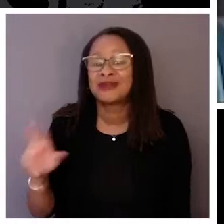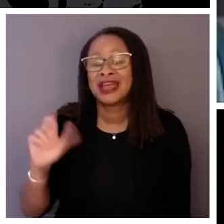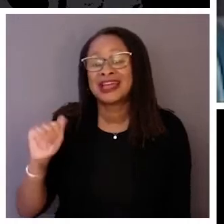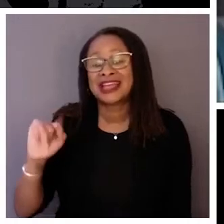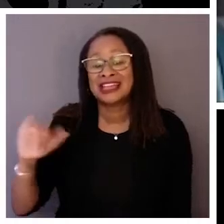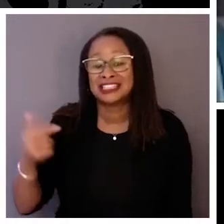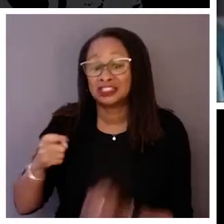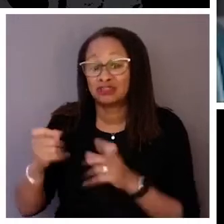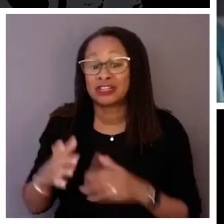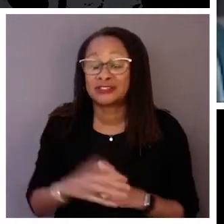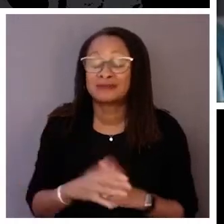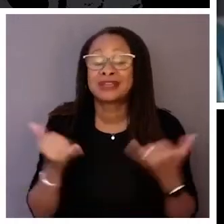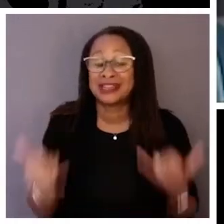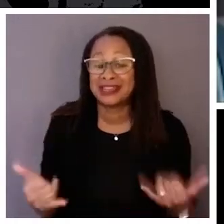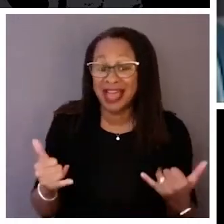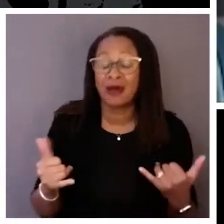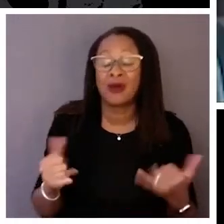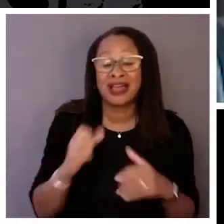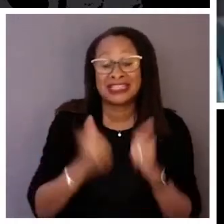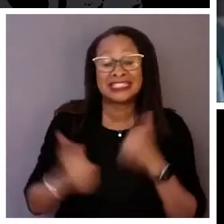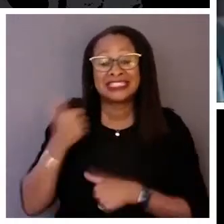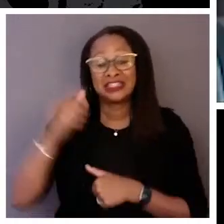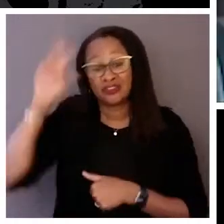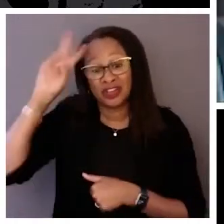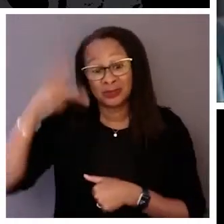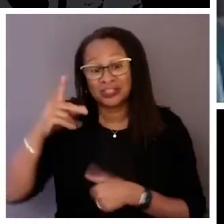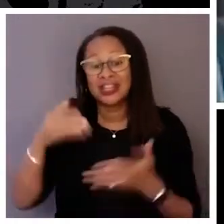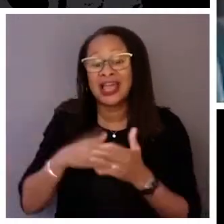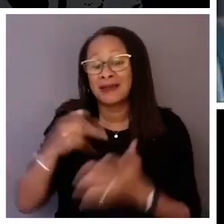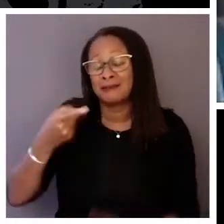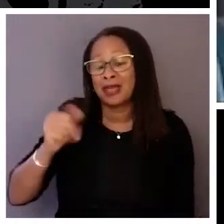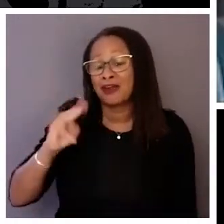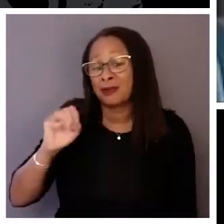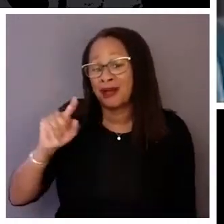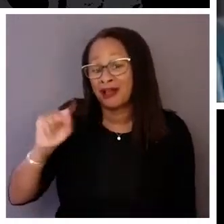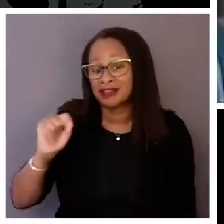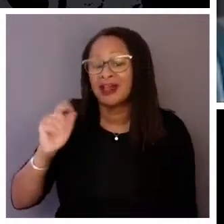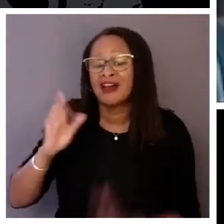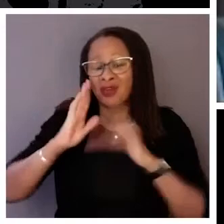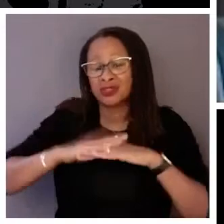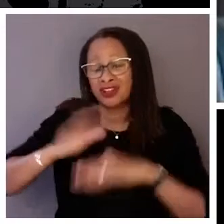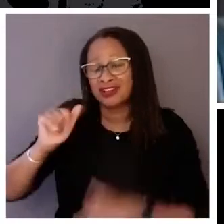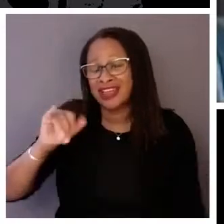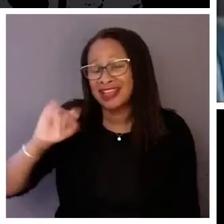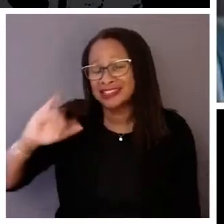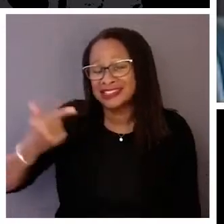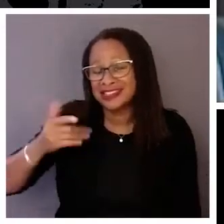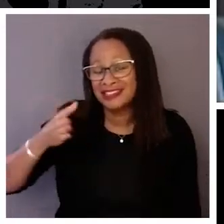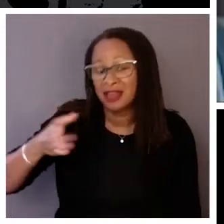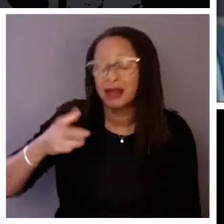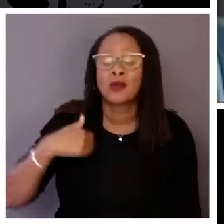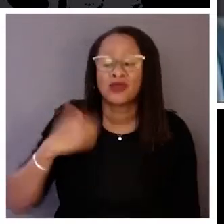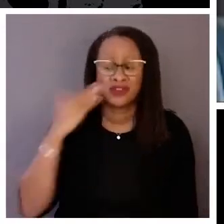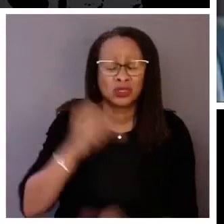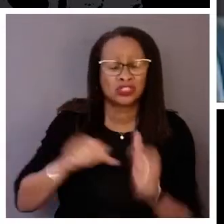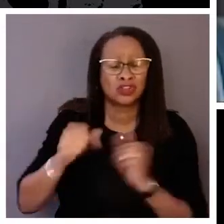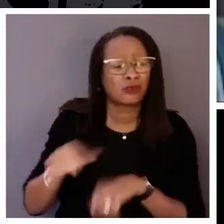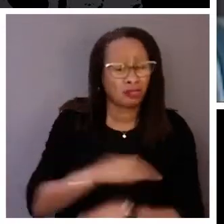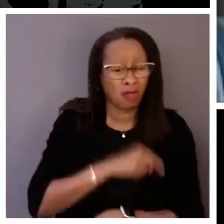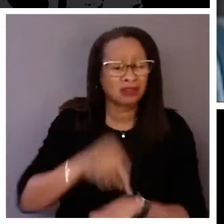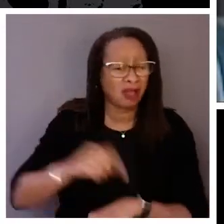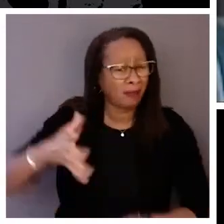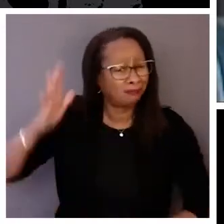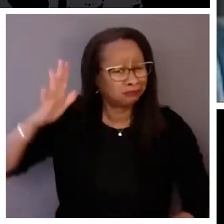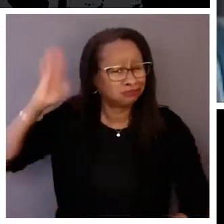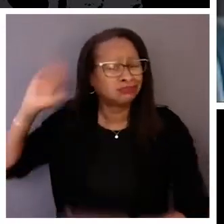now she is the senior vice president of casting at Paramount Studios. I've known her. We've been buddies we go way back.